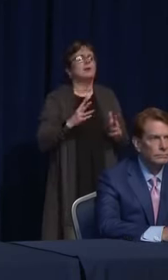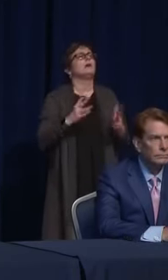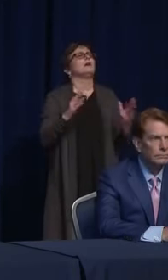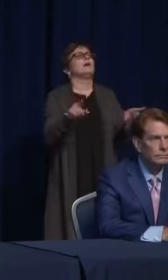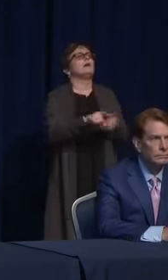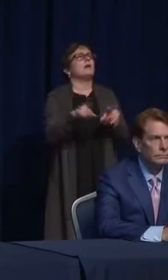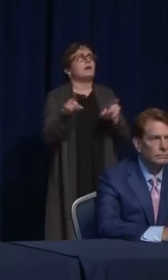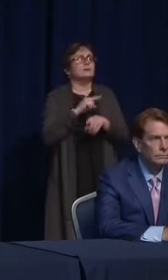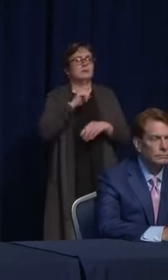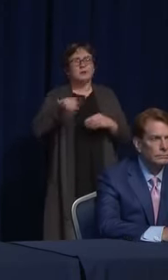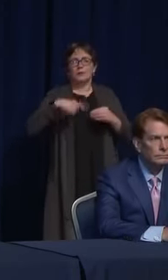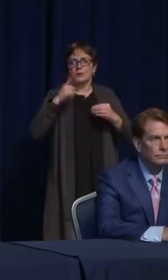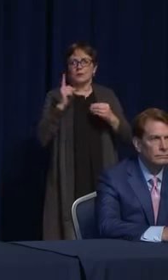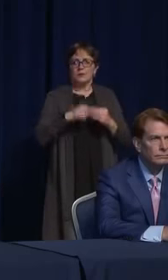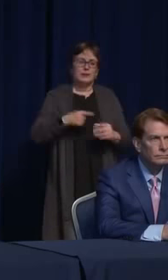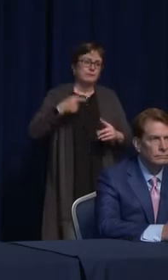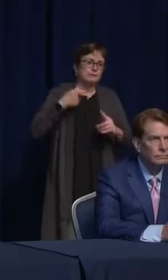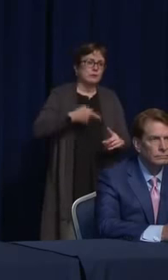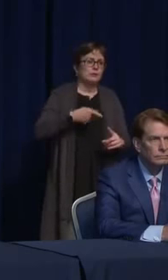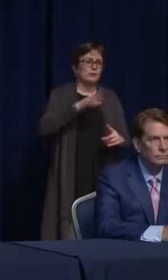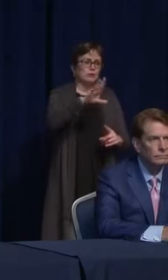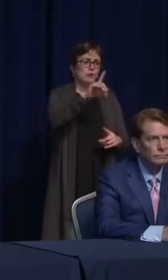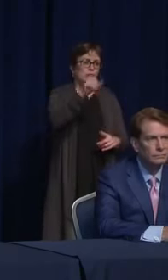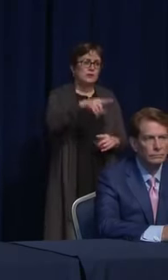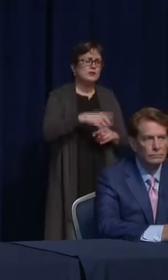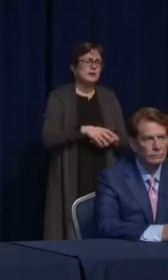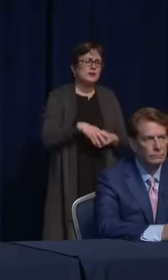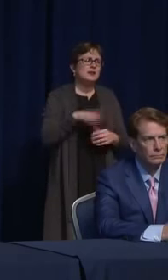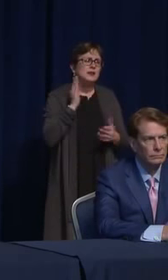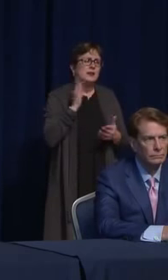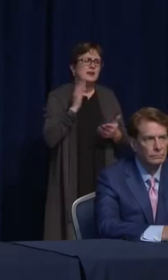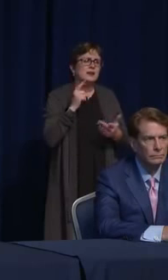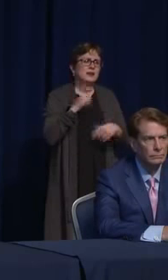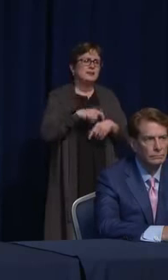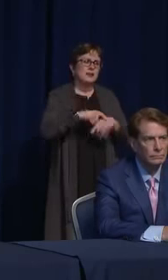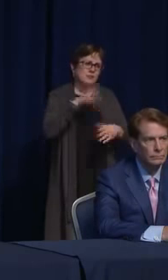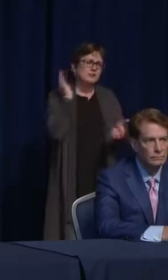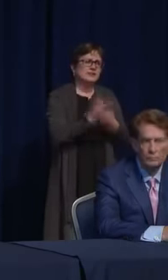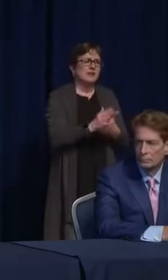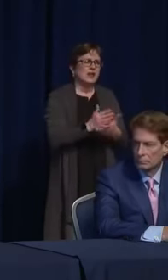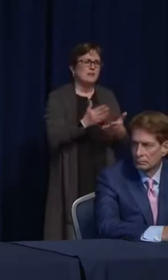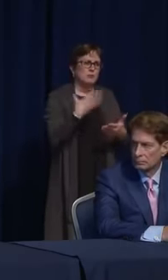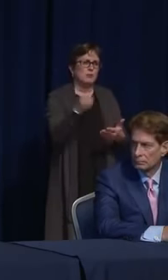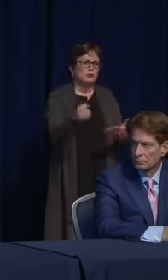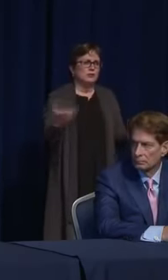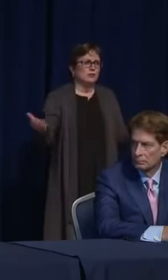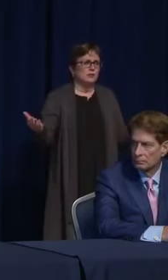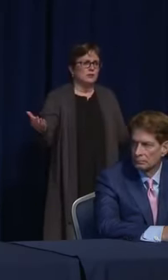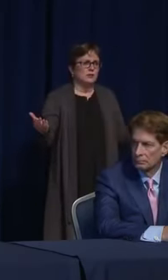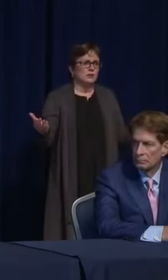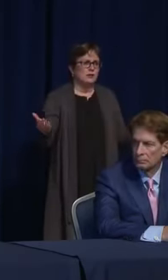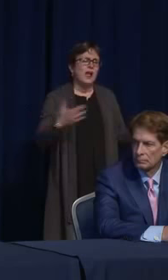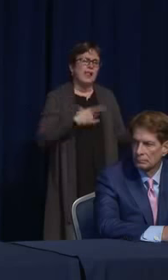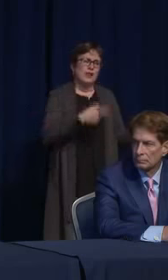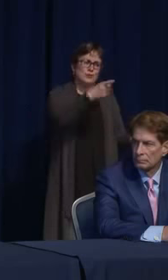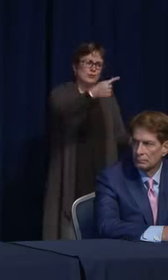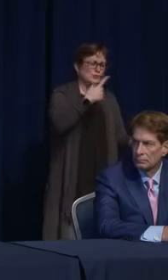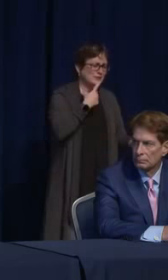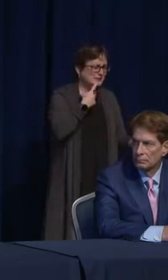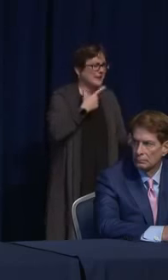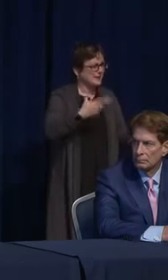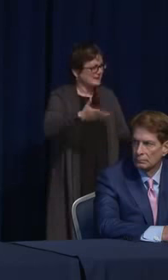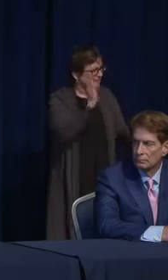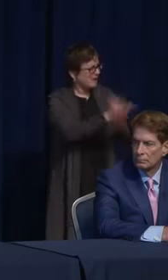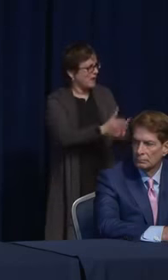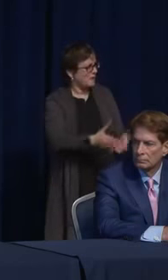the genesis of your question, yes, it is time to cut the crap, and I like the way you put it. And it's part of the reason why I've got a call